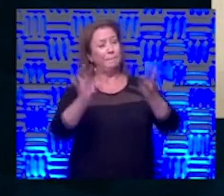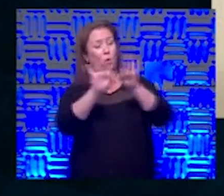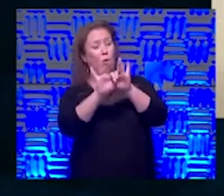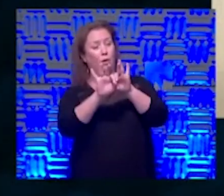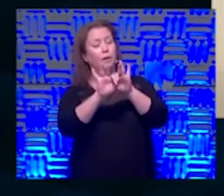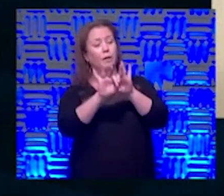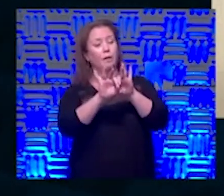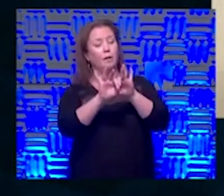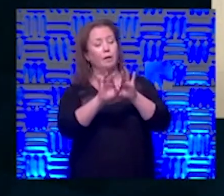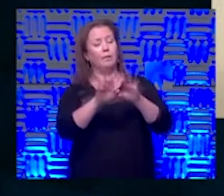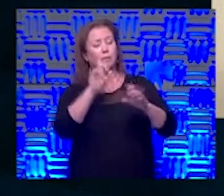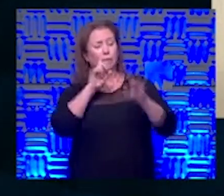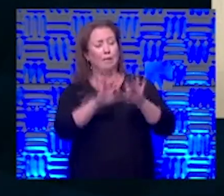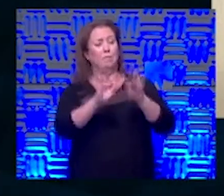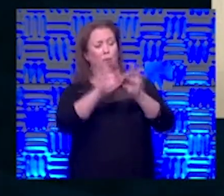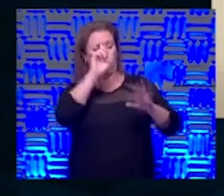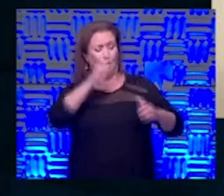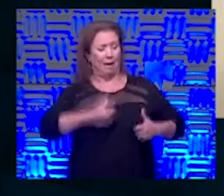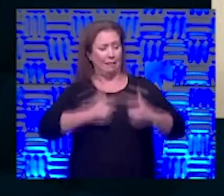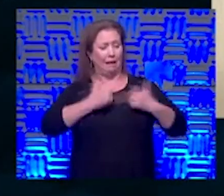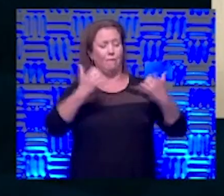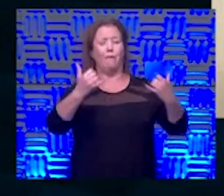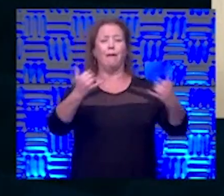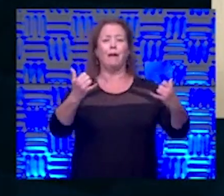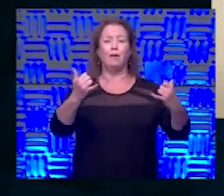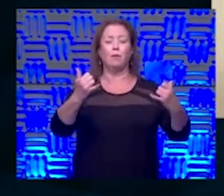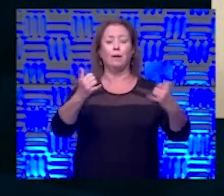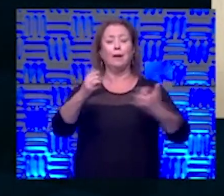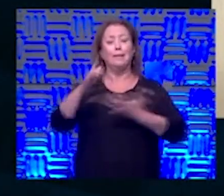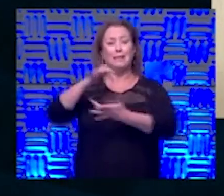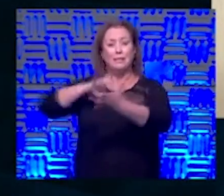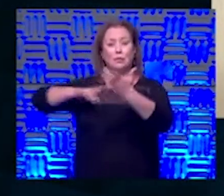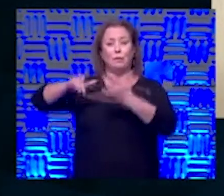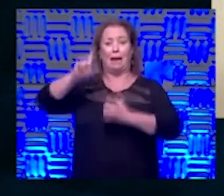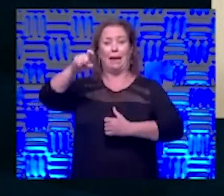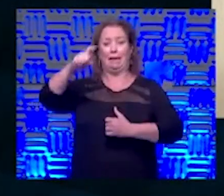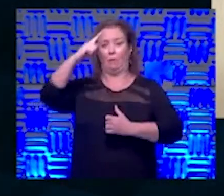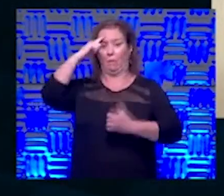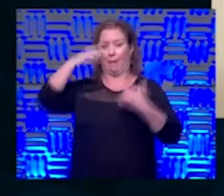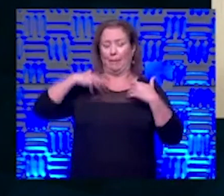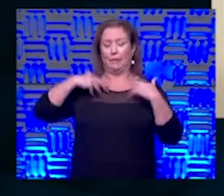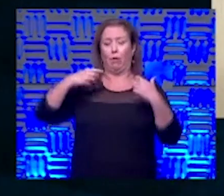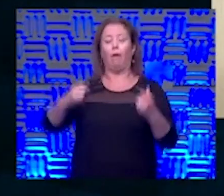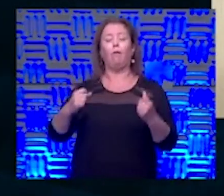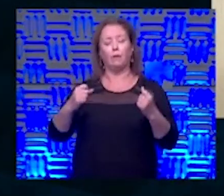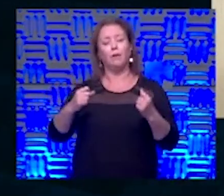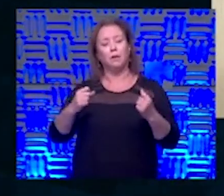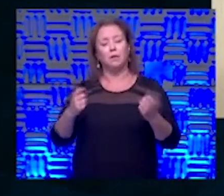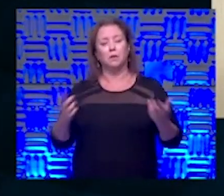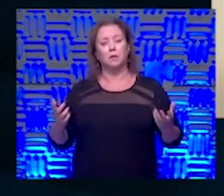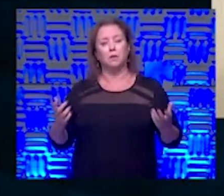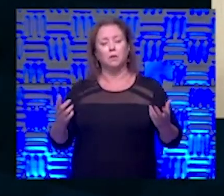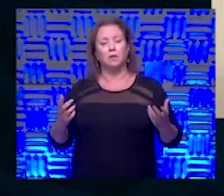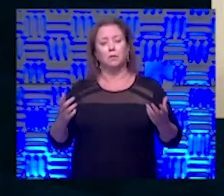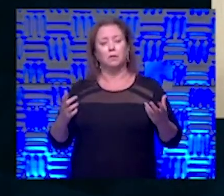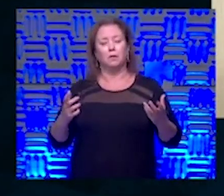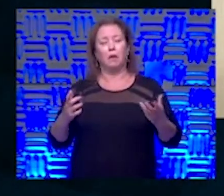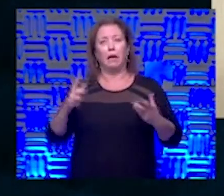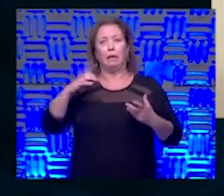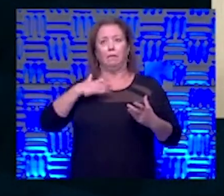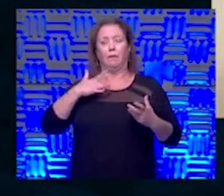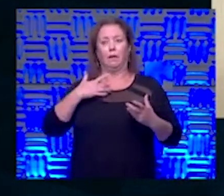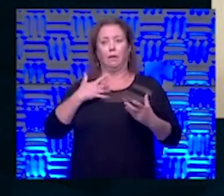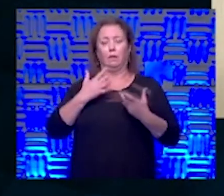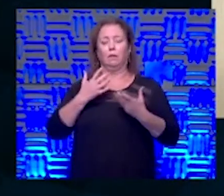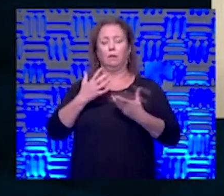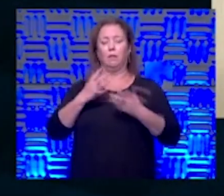value and meaning to my life right now, and this trip is what I need for my own mental health, then I can consolidate the